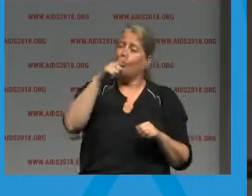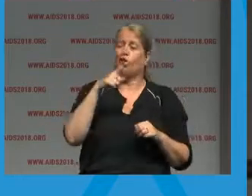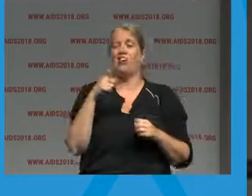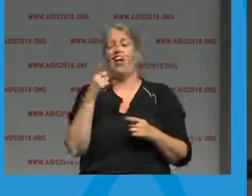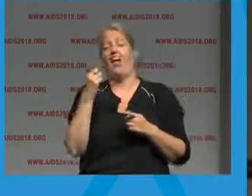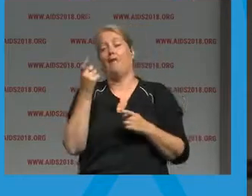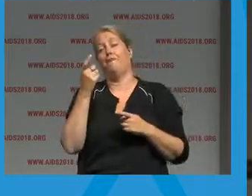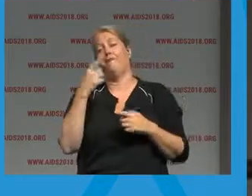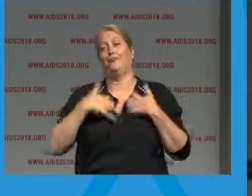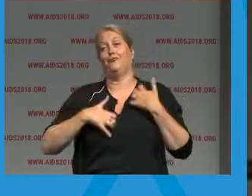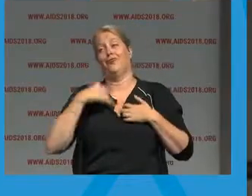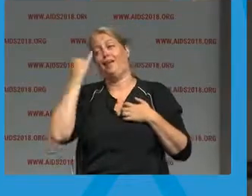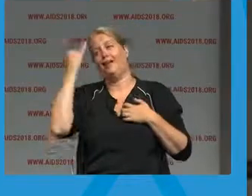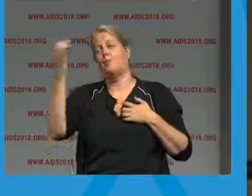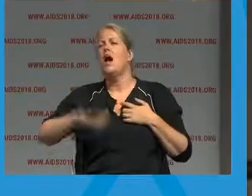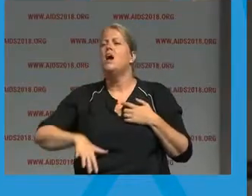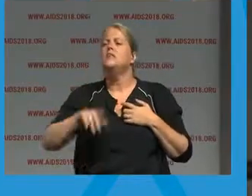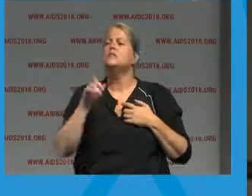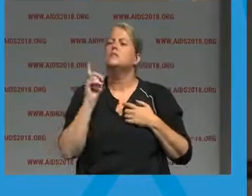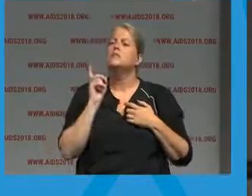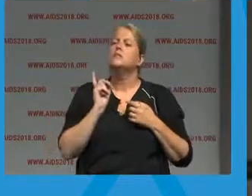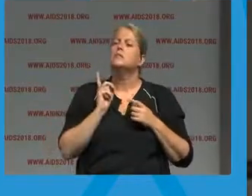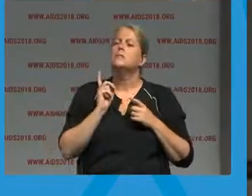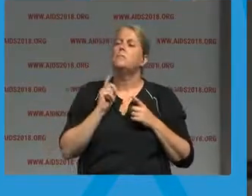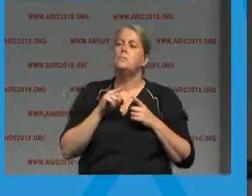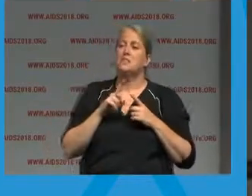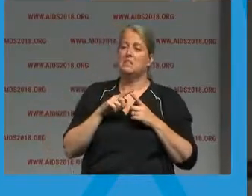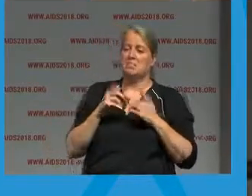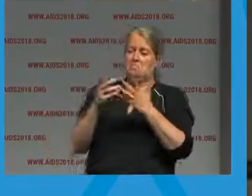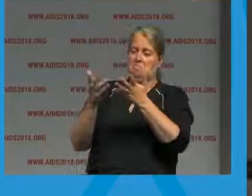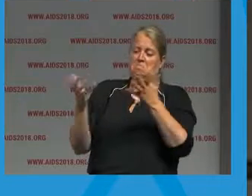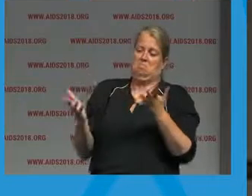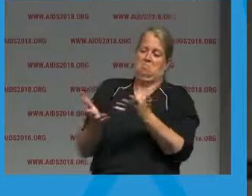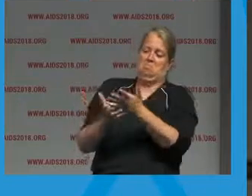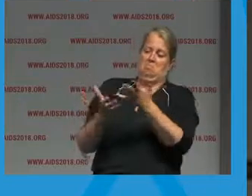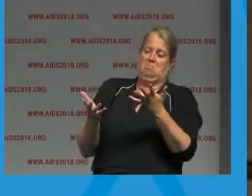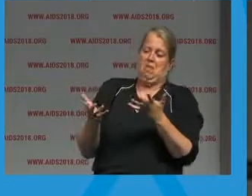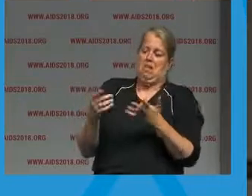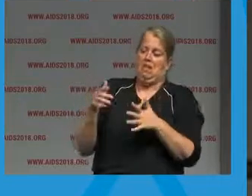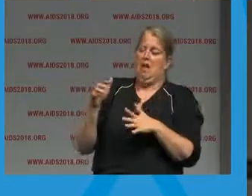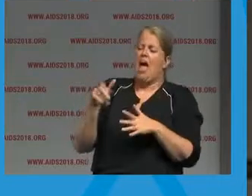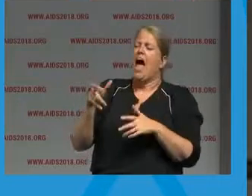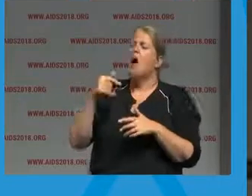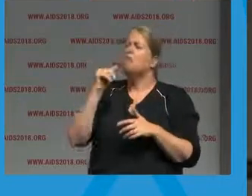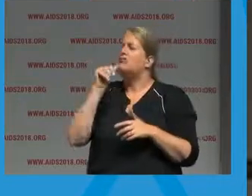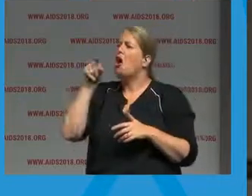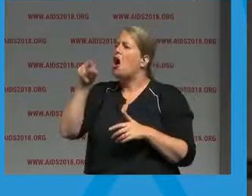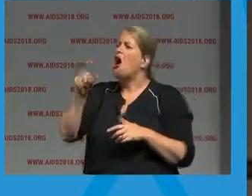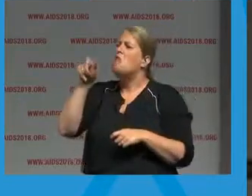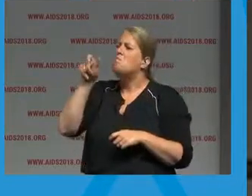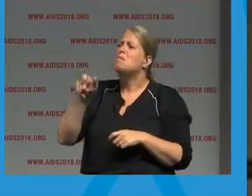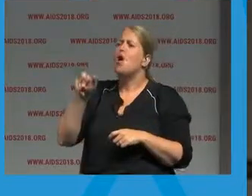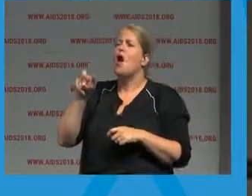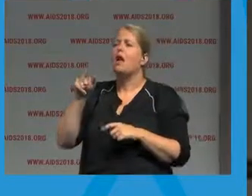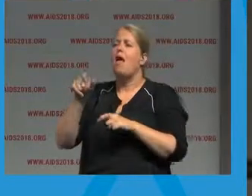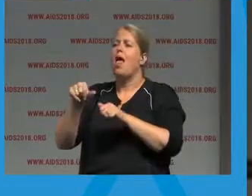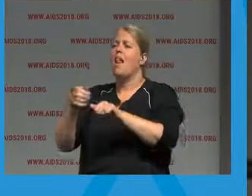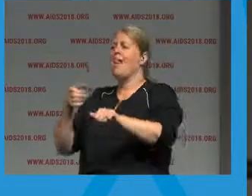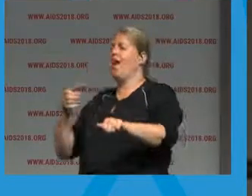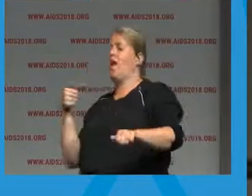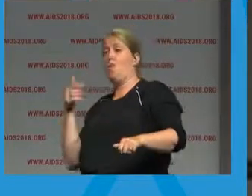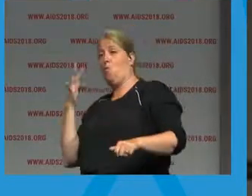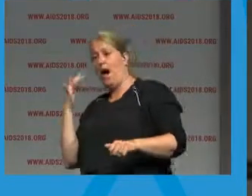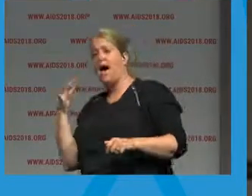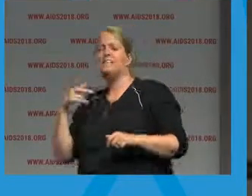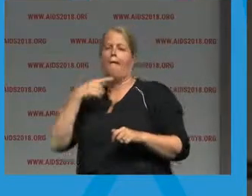So if we're not speculating that someone's motives are base, evil, villainous, etc., those things